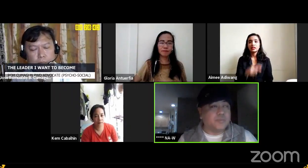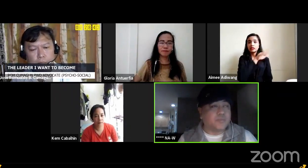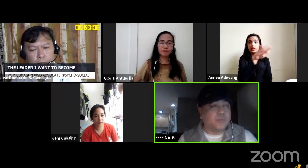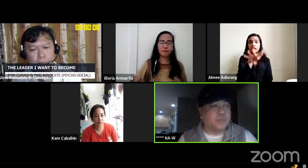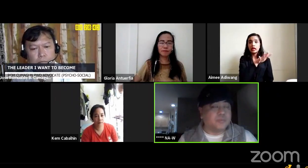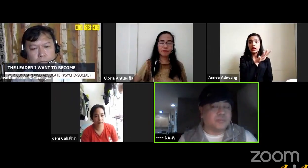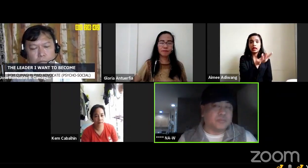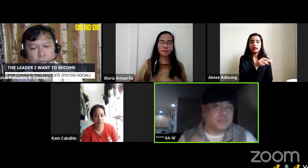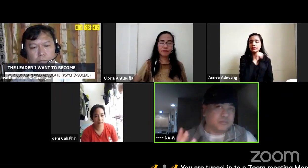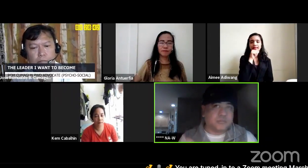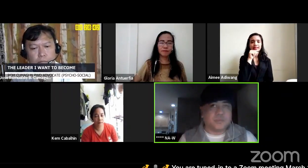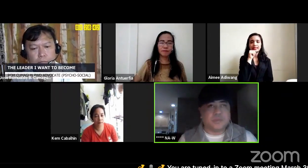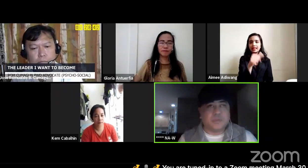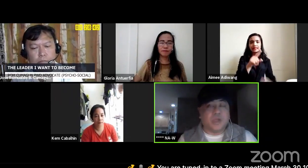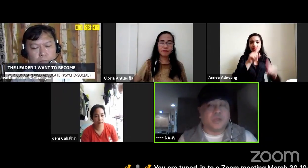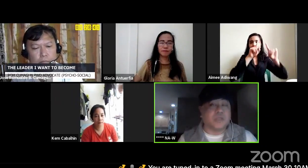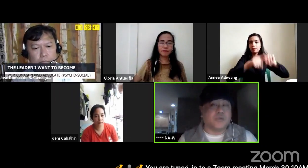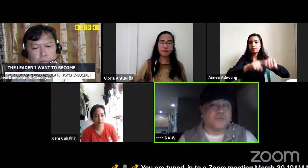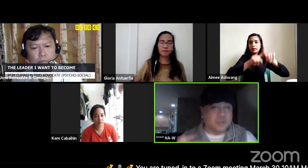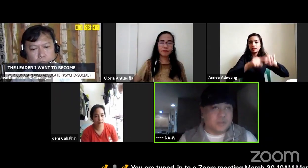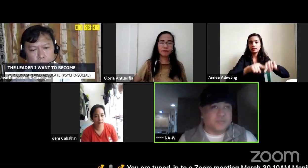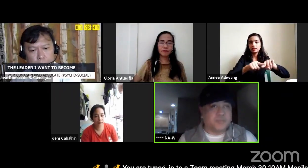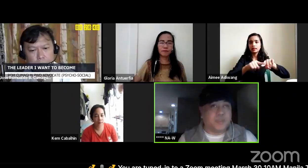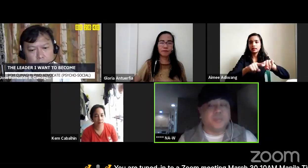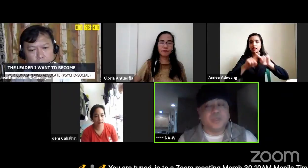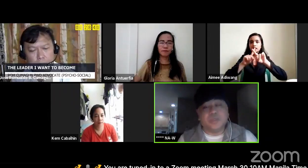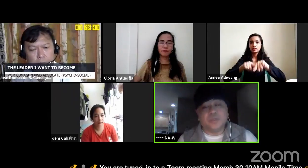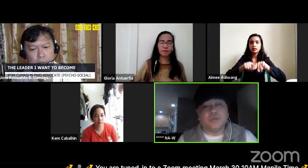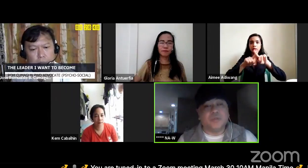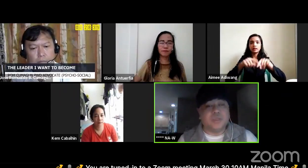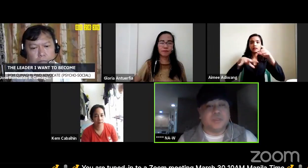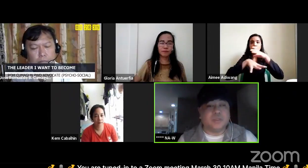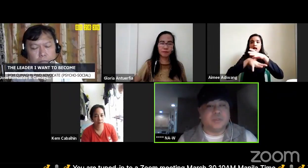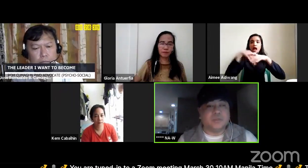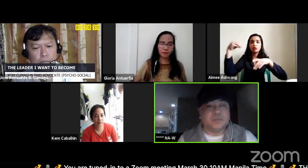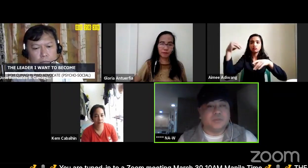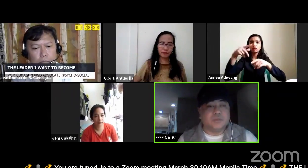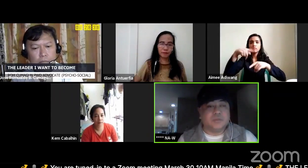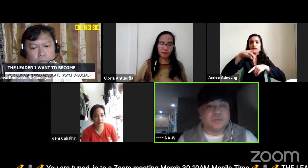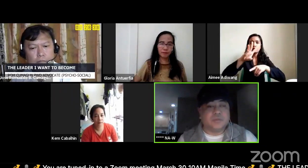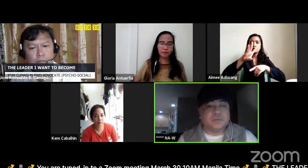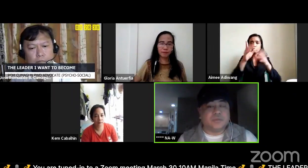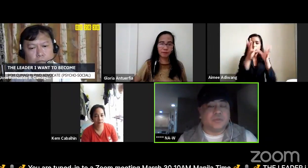help from outside of the PWD community.